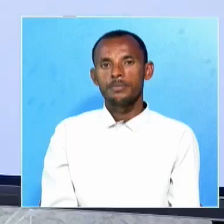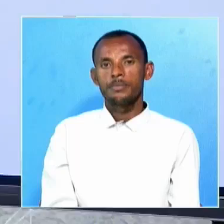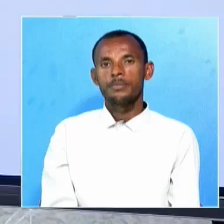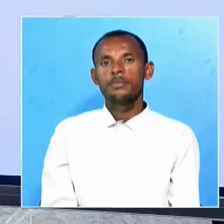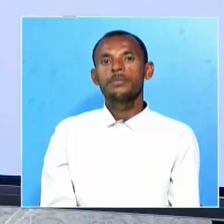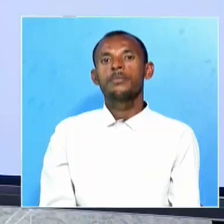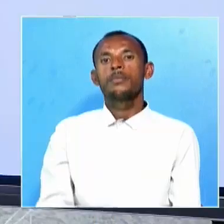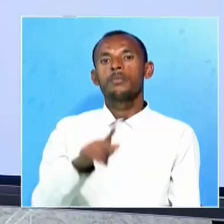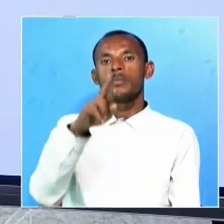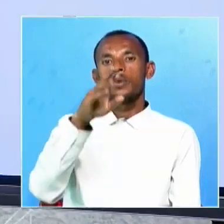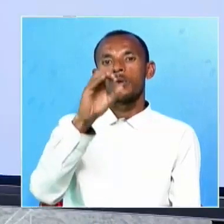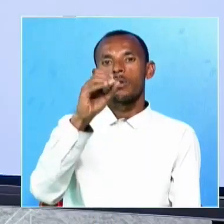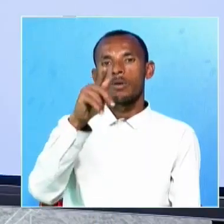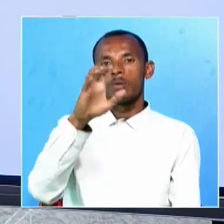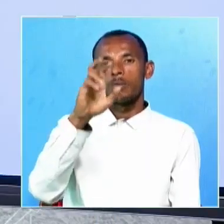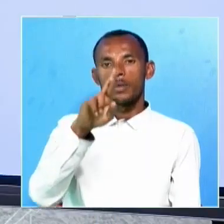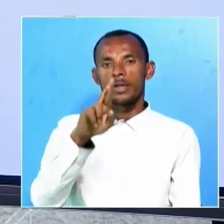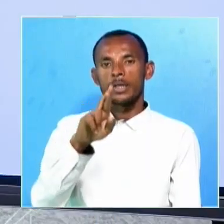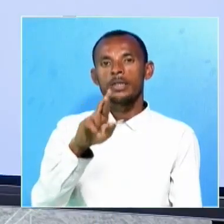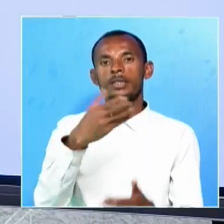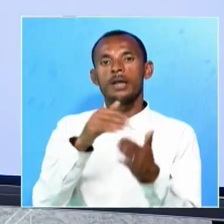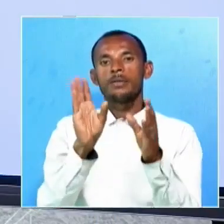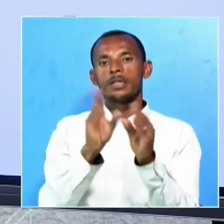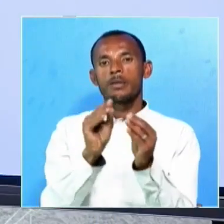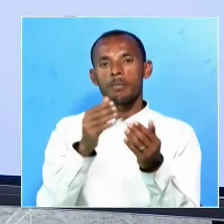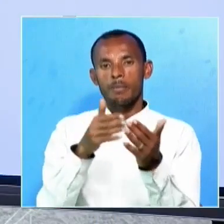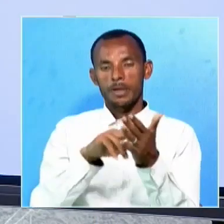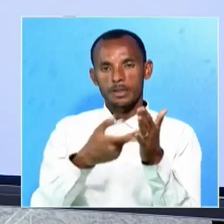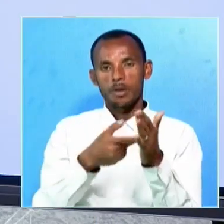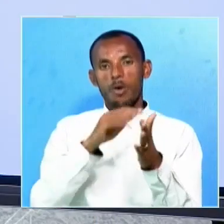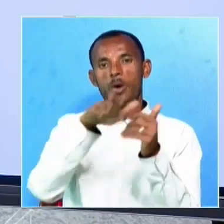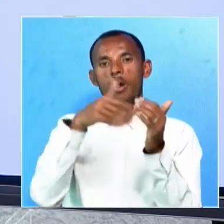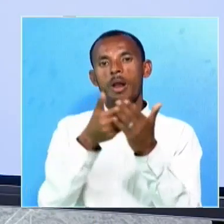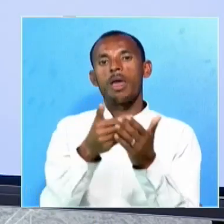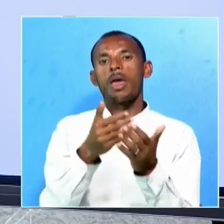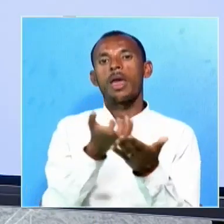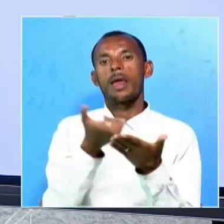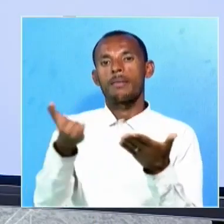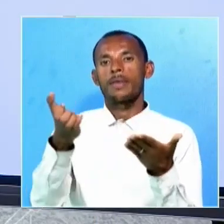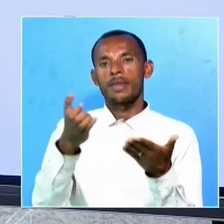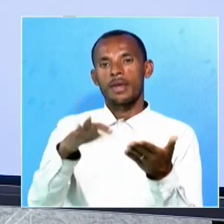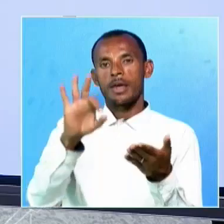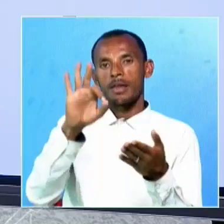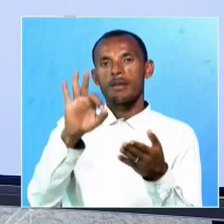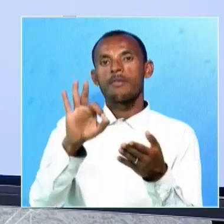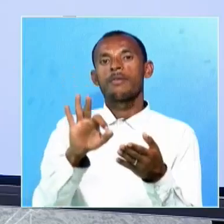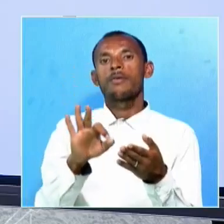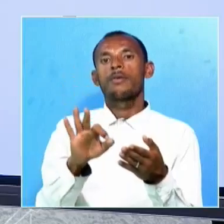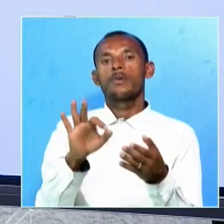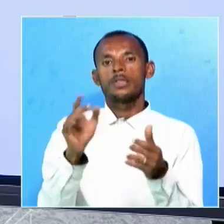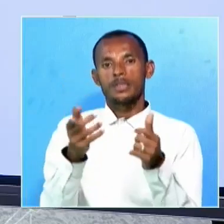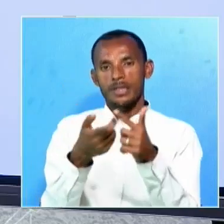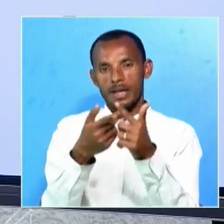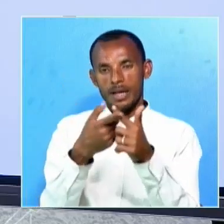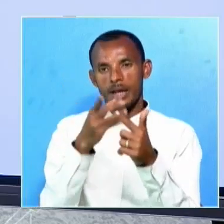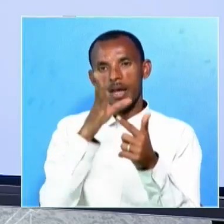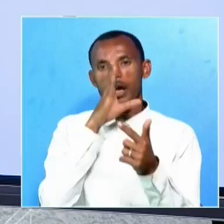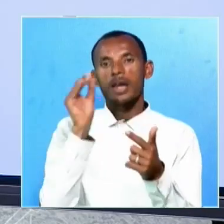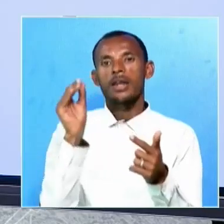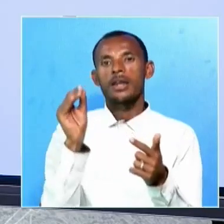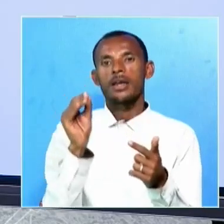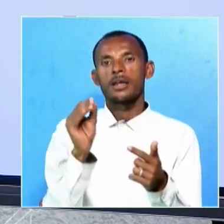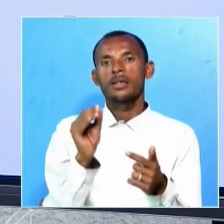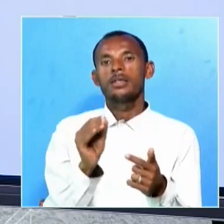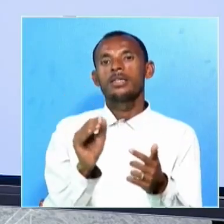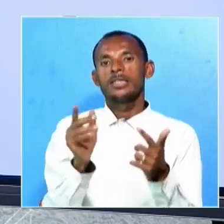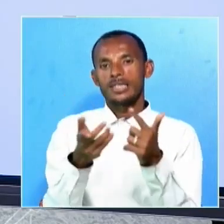Proper subset means all elements here are also found on second set, and